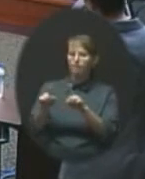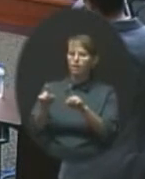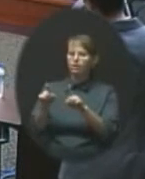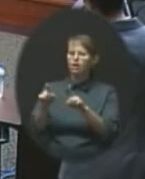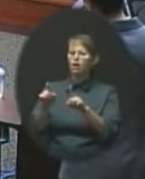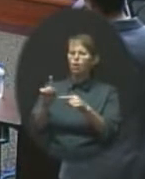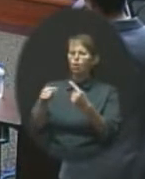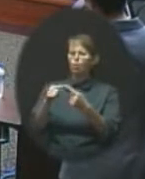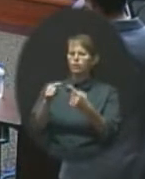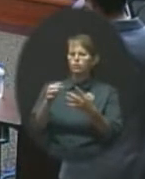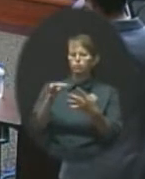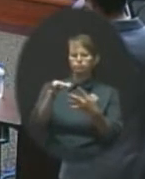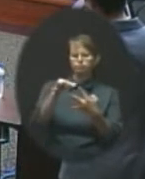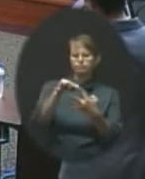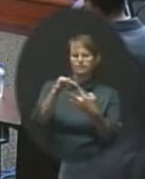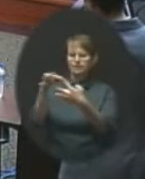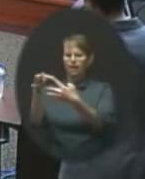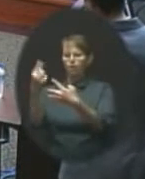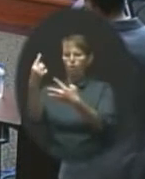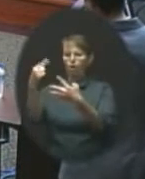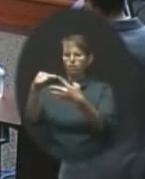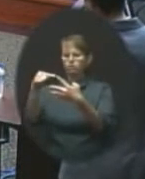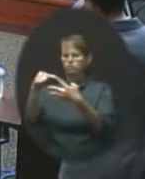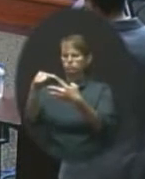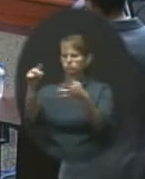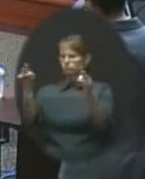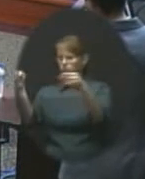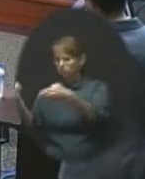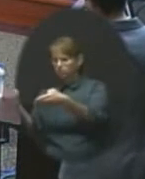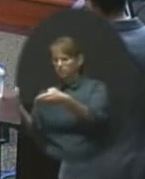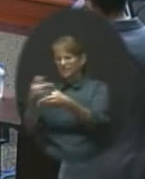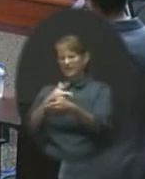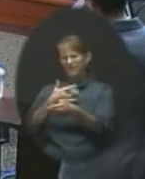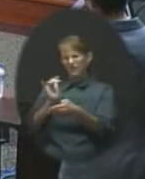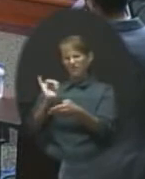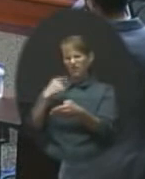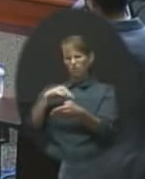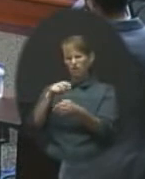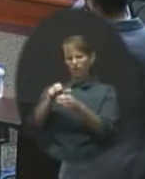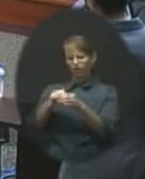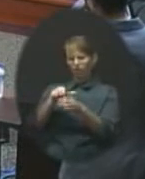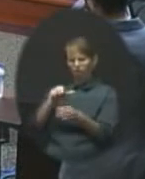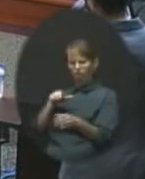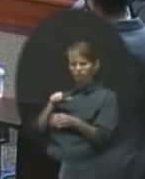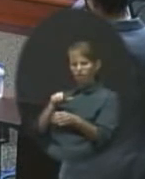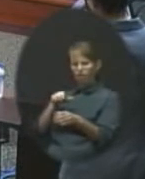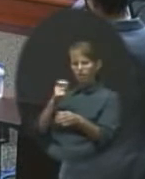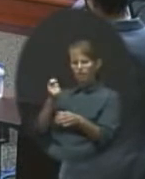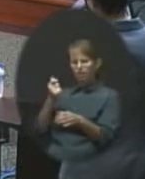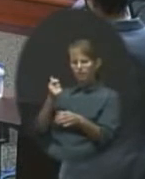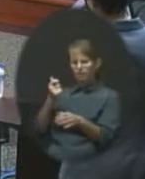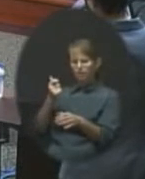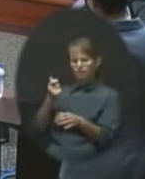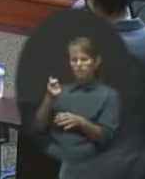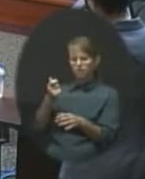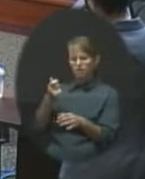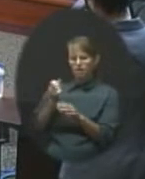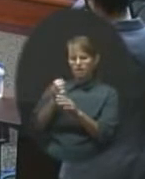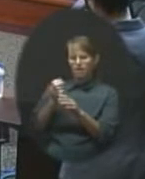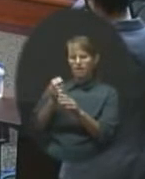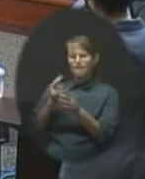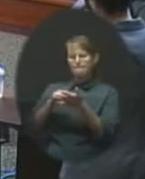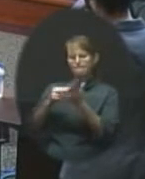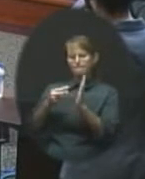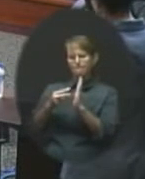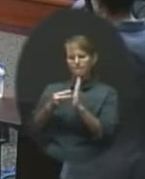one of the four, it almost feels like we've almost stepped back a little bit as far as holding ourselves accountable. So that'd